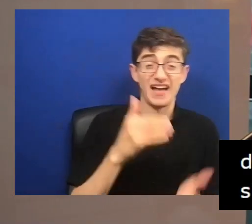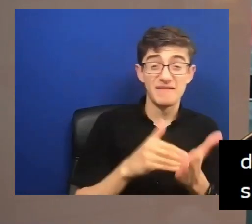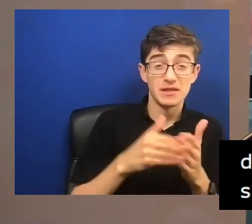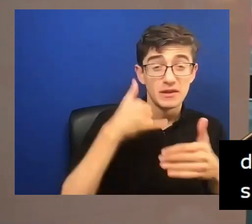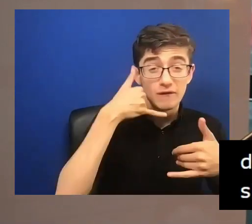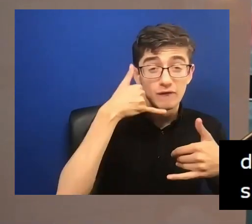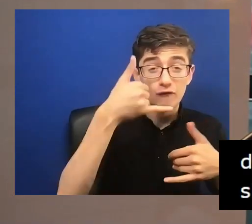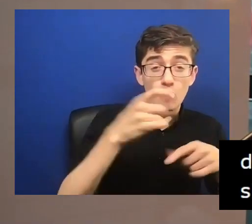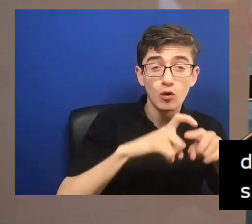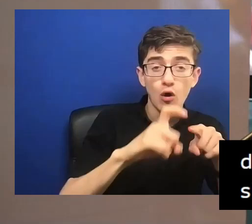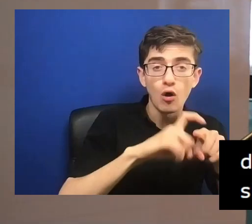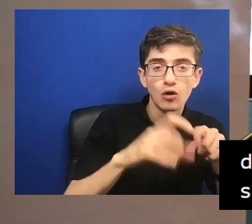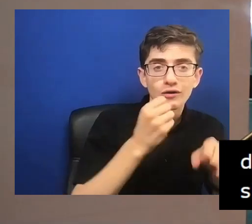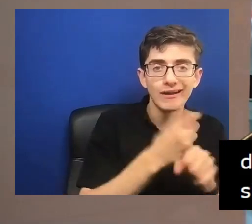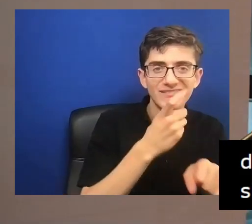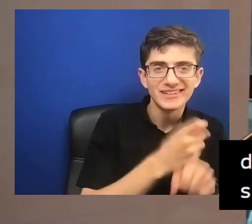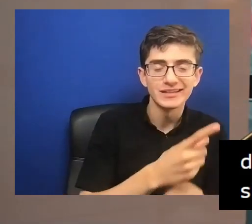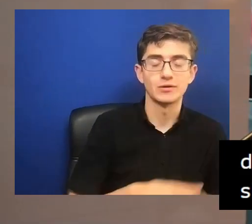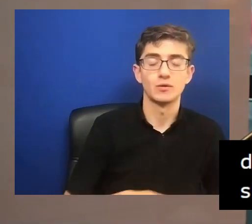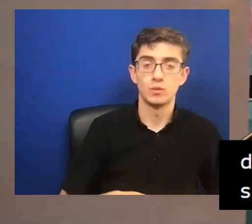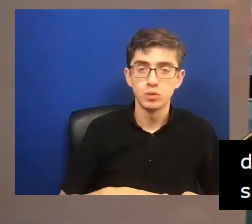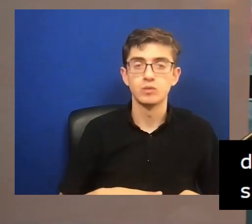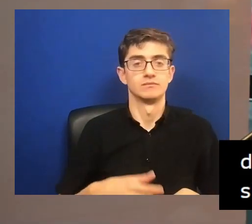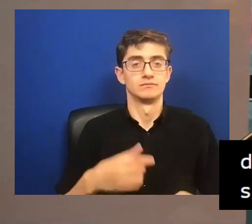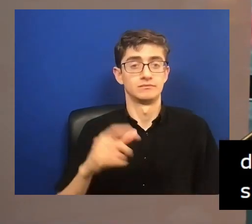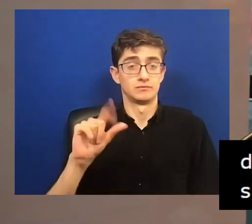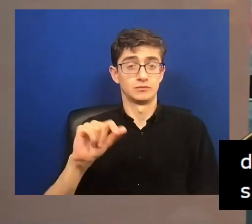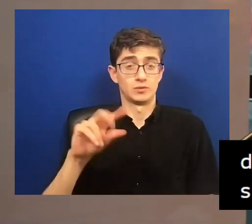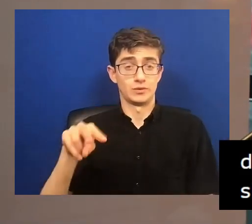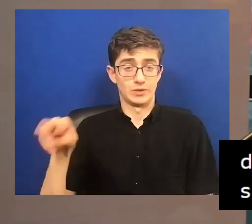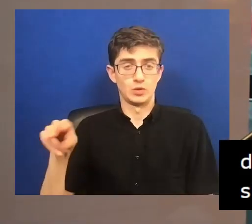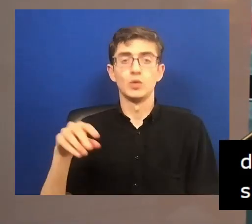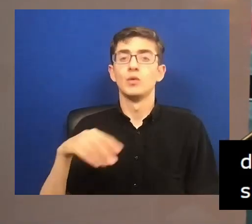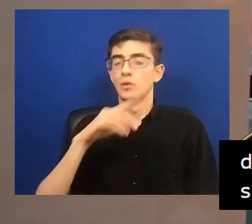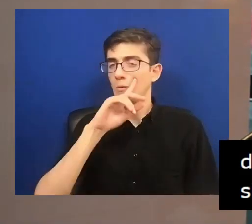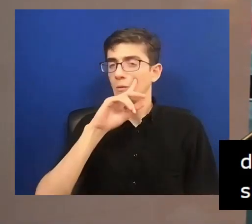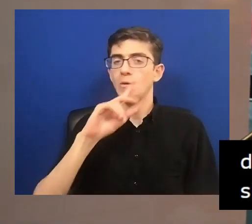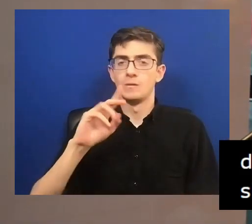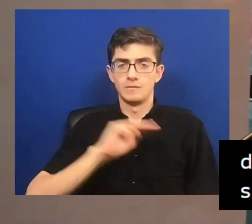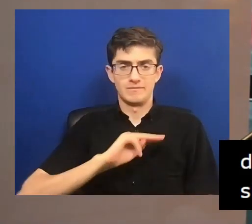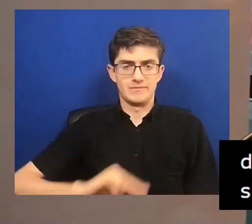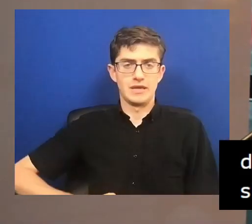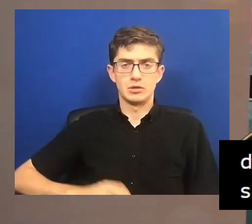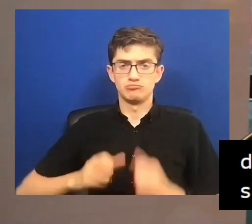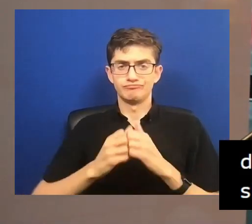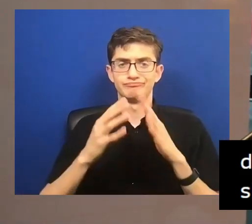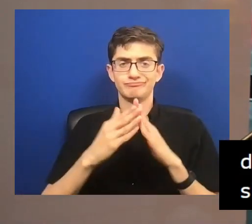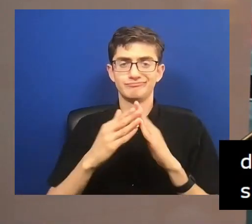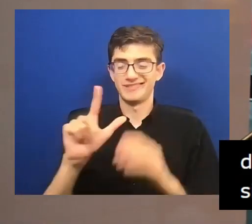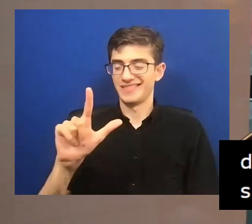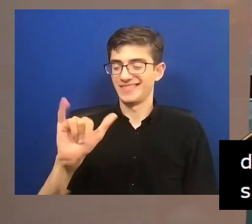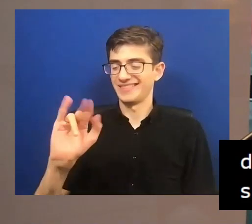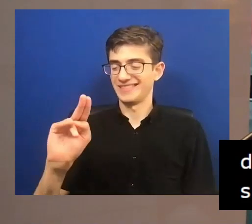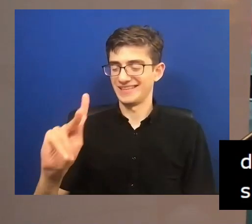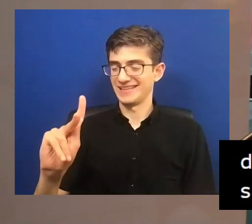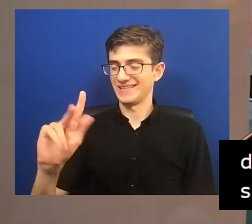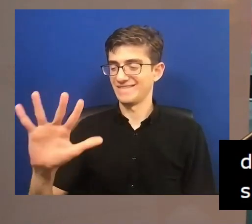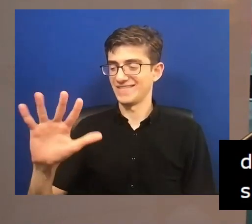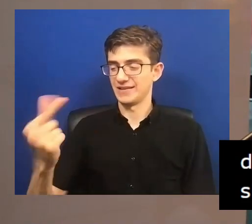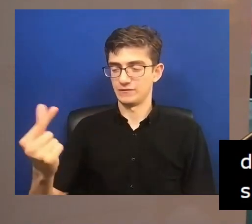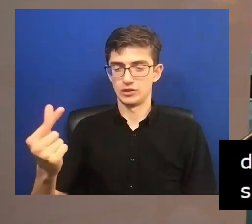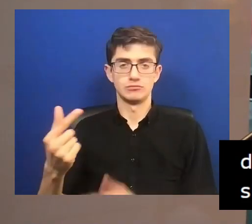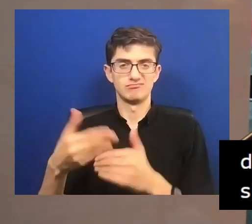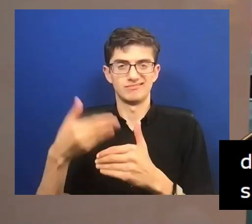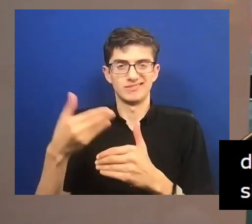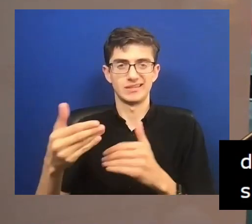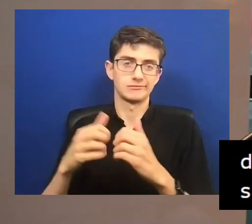Mayor Adams launched the latest version of Link NYC, Link 5G, which will expand ultra-fast wireless coverage in addition to providing